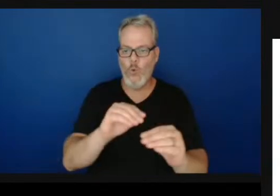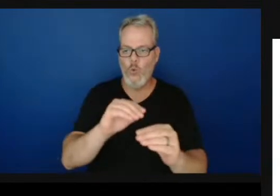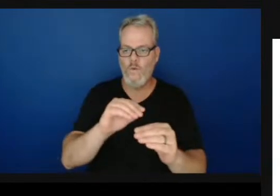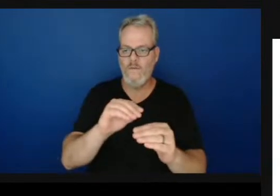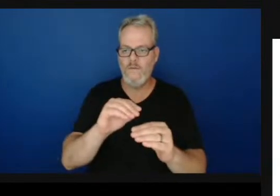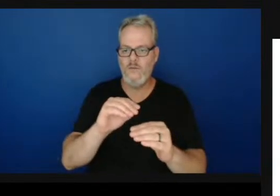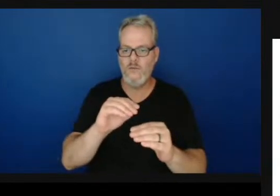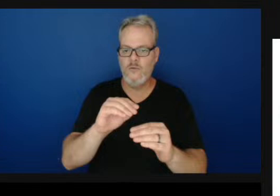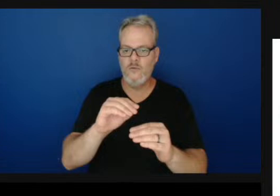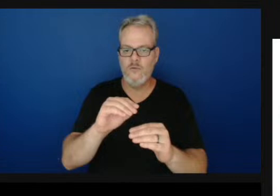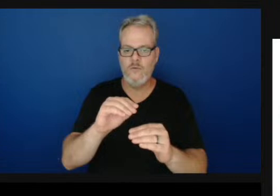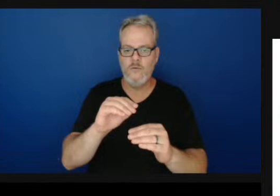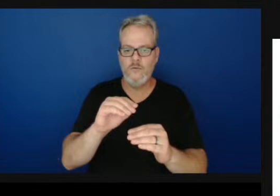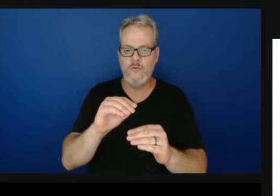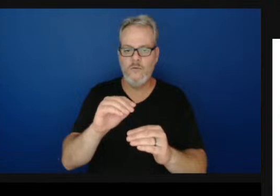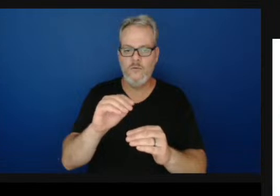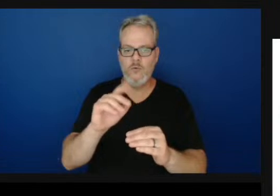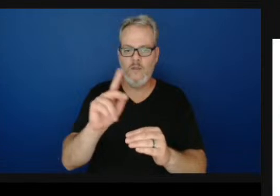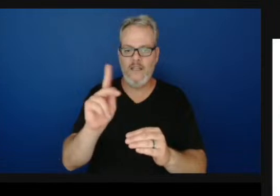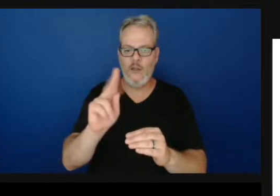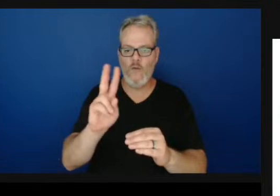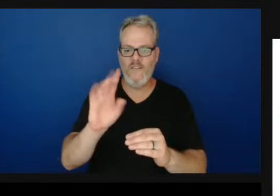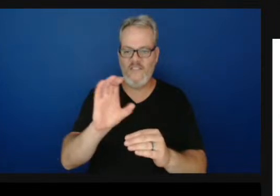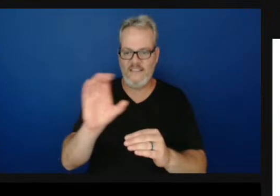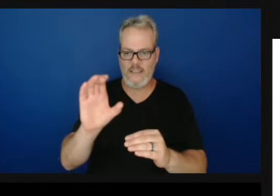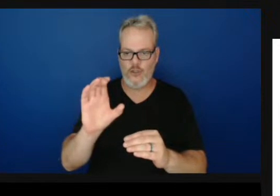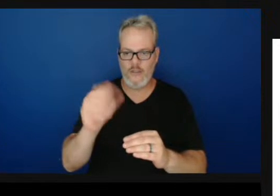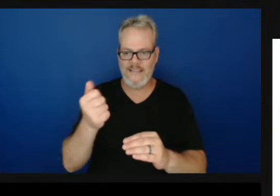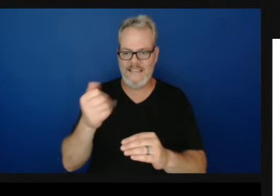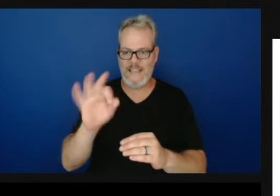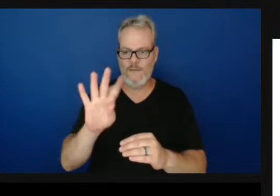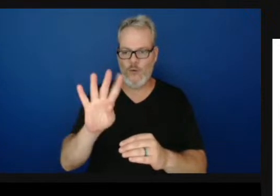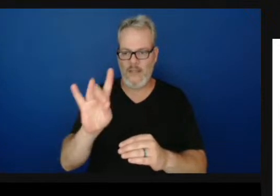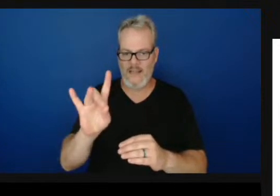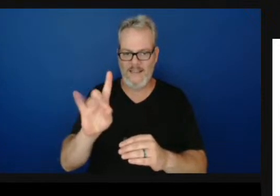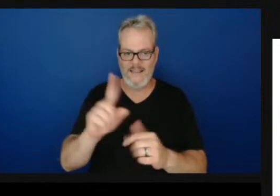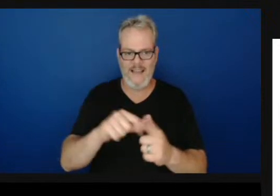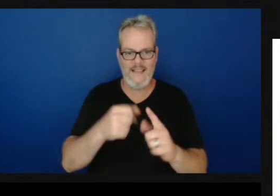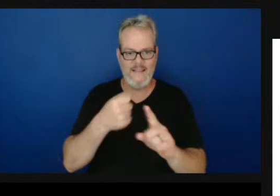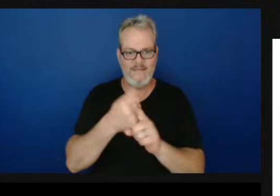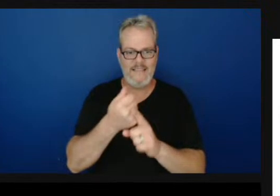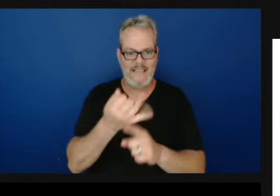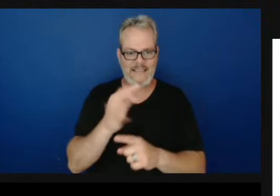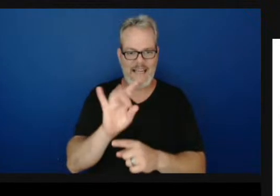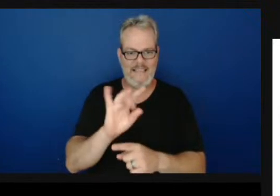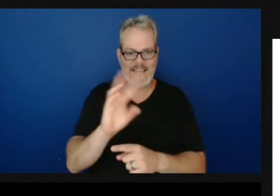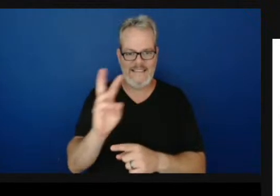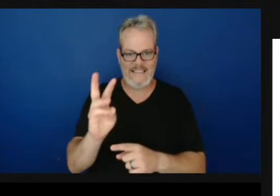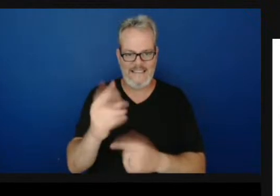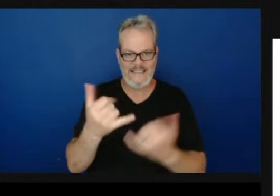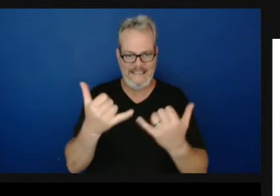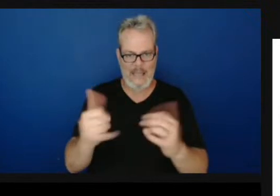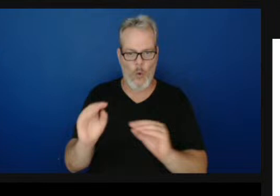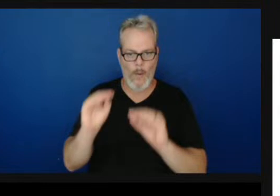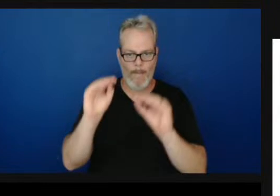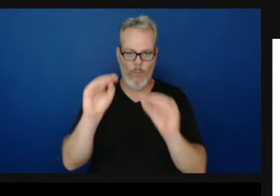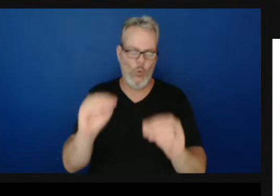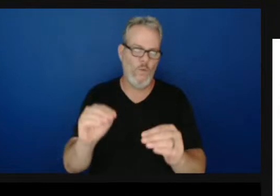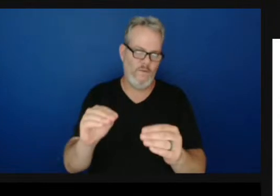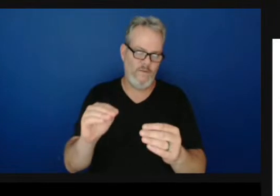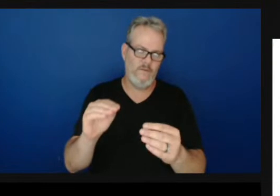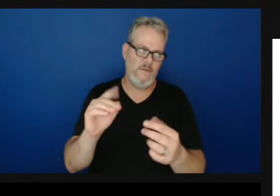1948. And finally, in 1986 is when it occupied the present, well, up